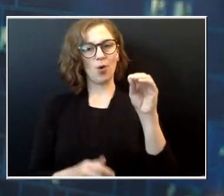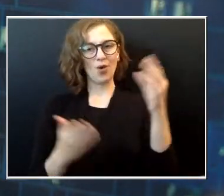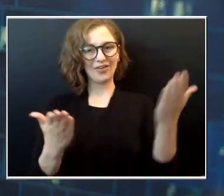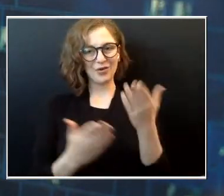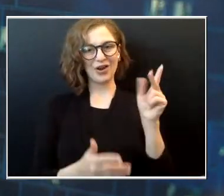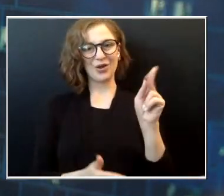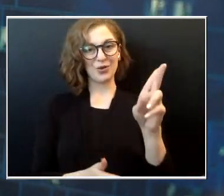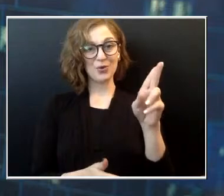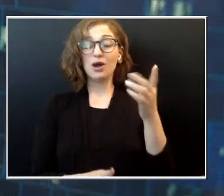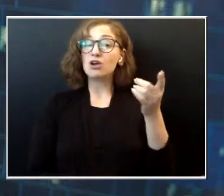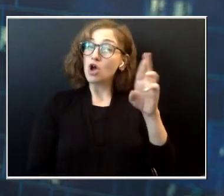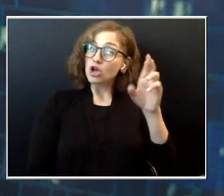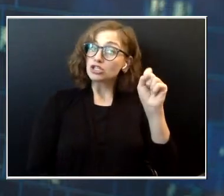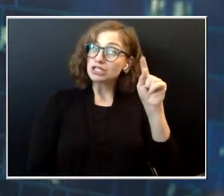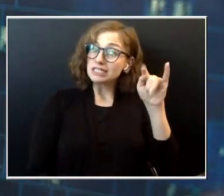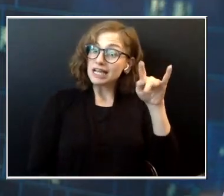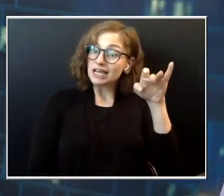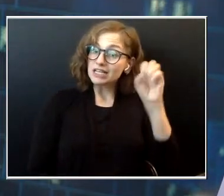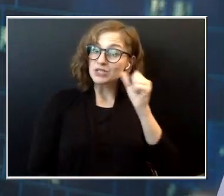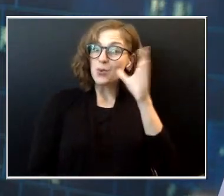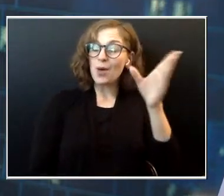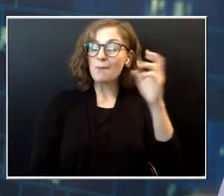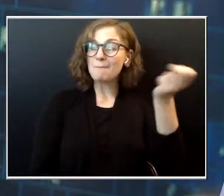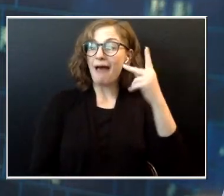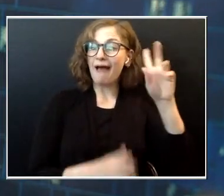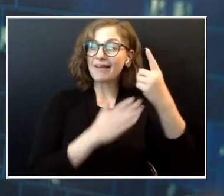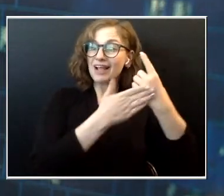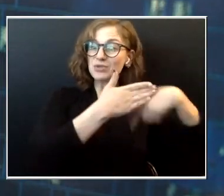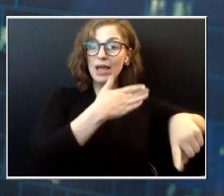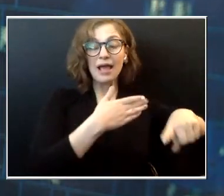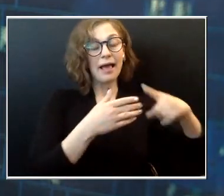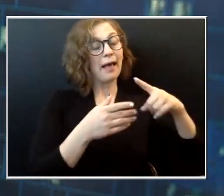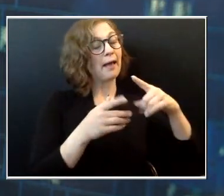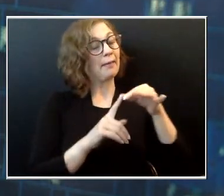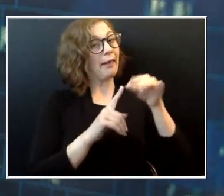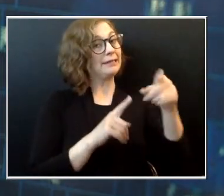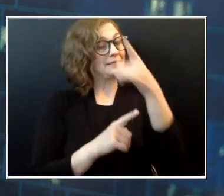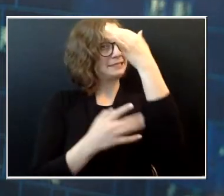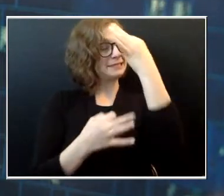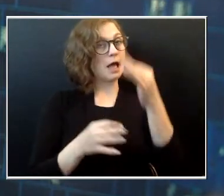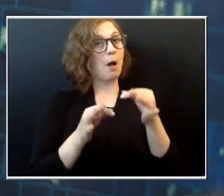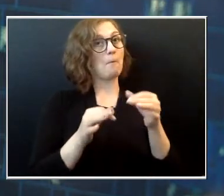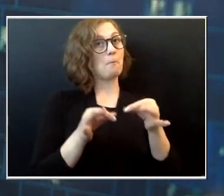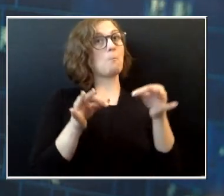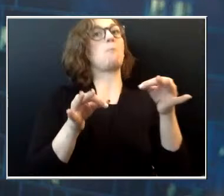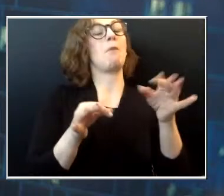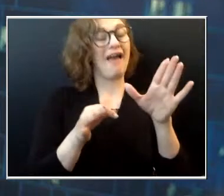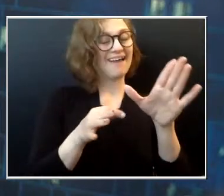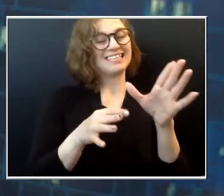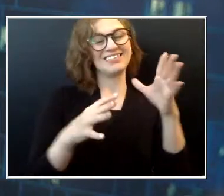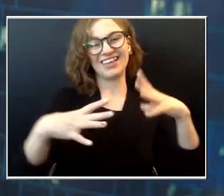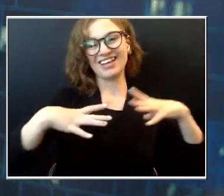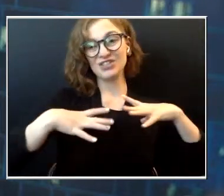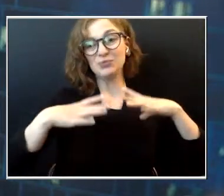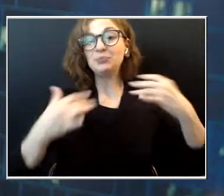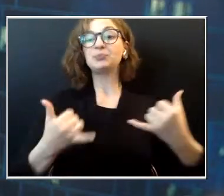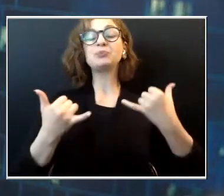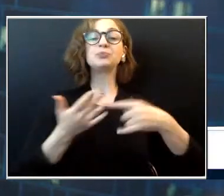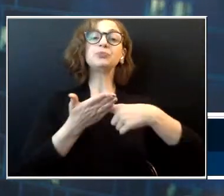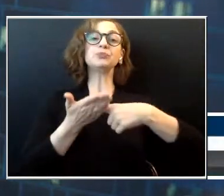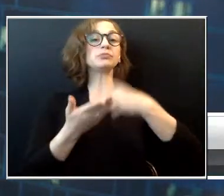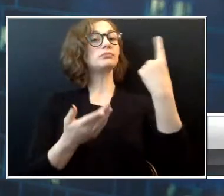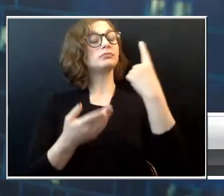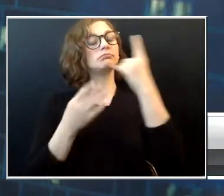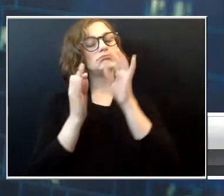he's enjoying his vacation a little bit longer. Today we're talking about an extremely important topic, breast cancer. It's